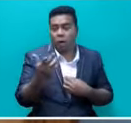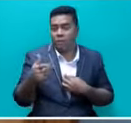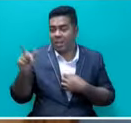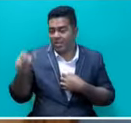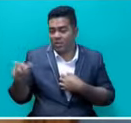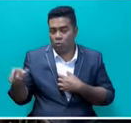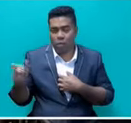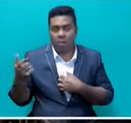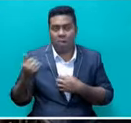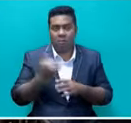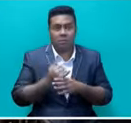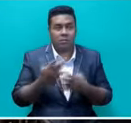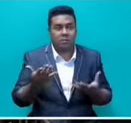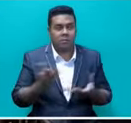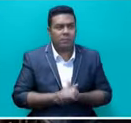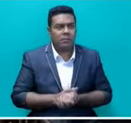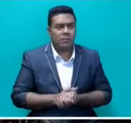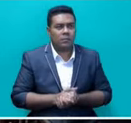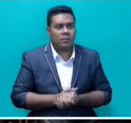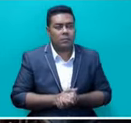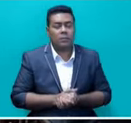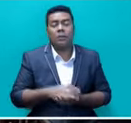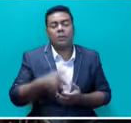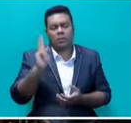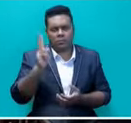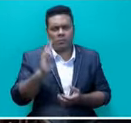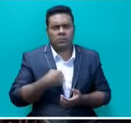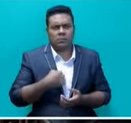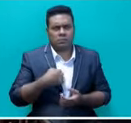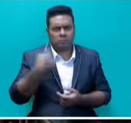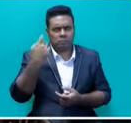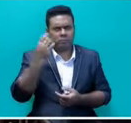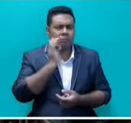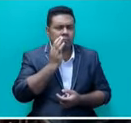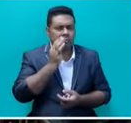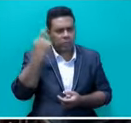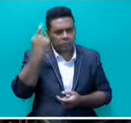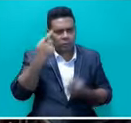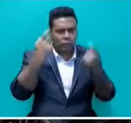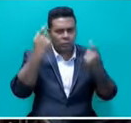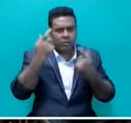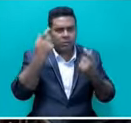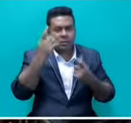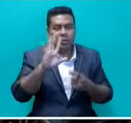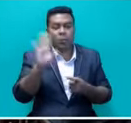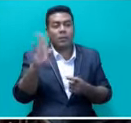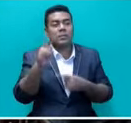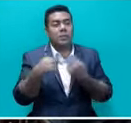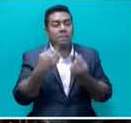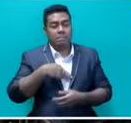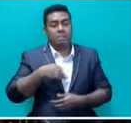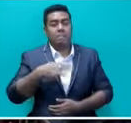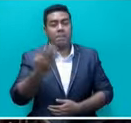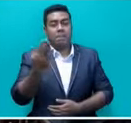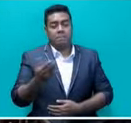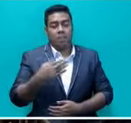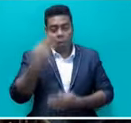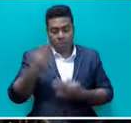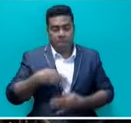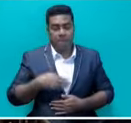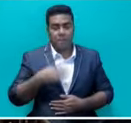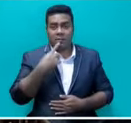you. So again, I'm a bit concerned about what Honorable Tambuya is saying. On one